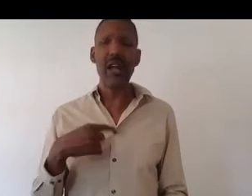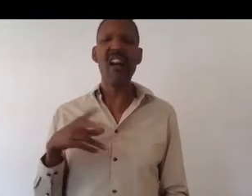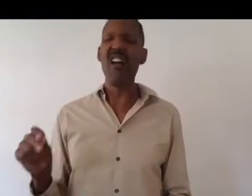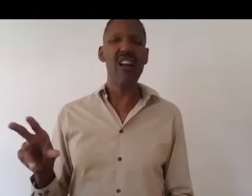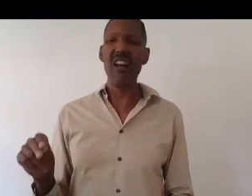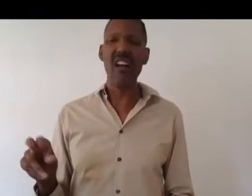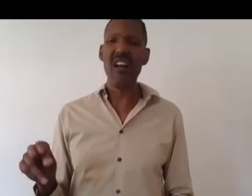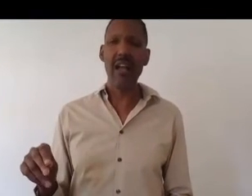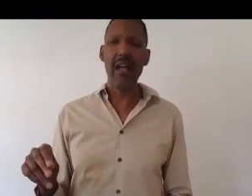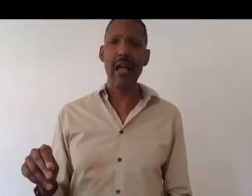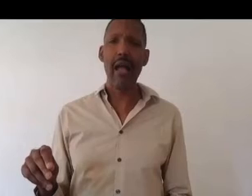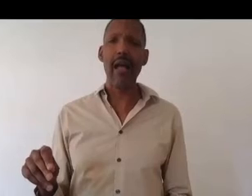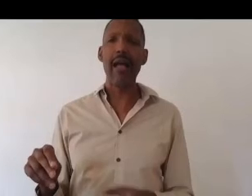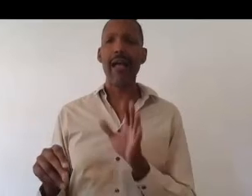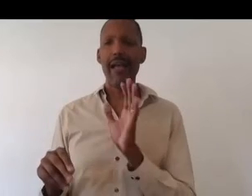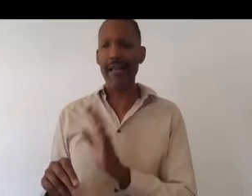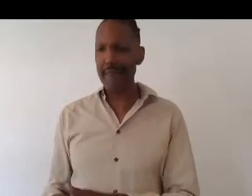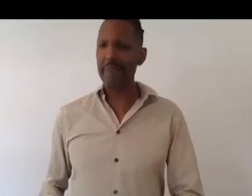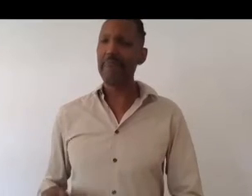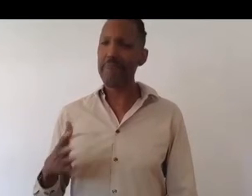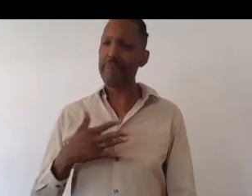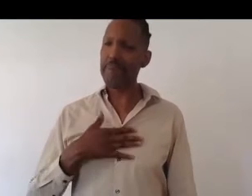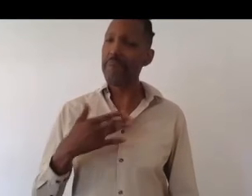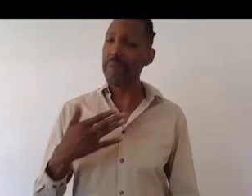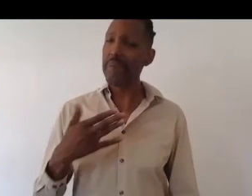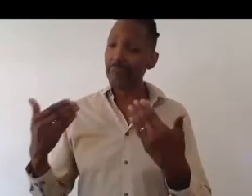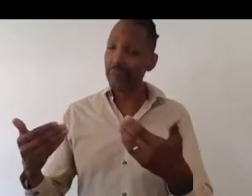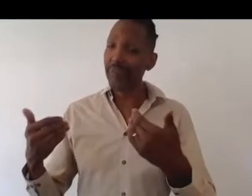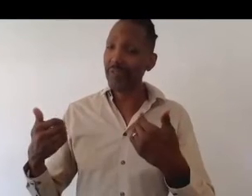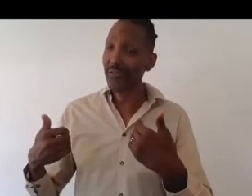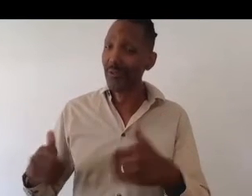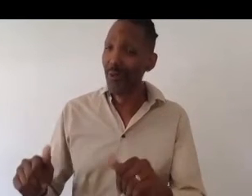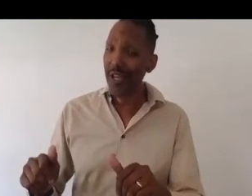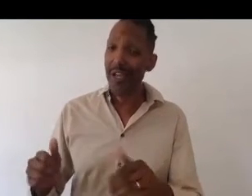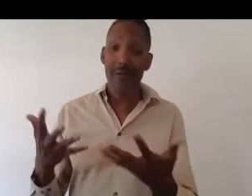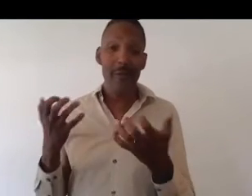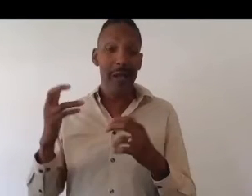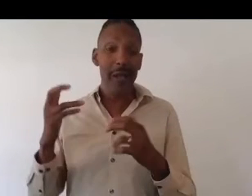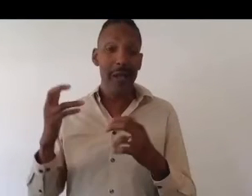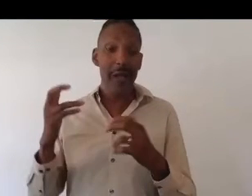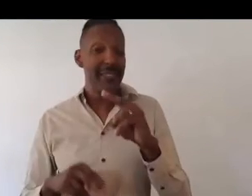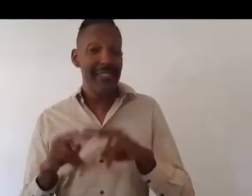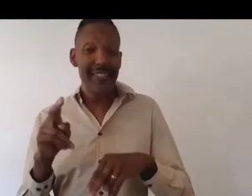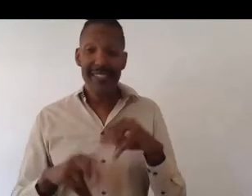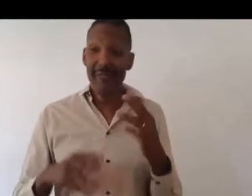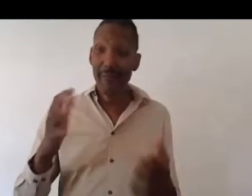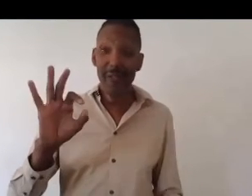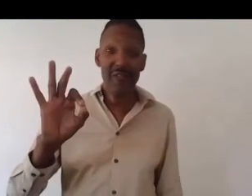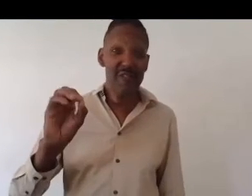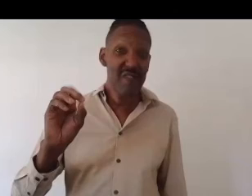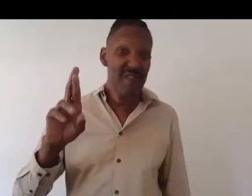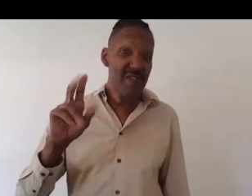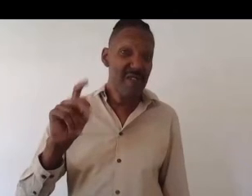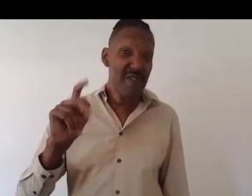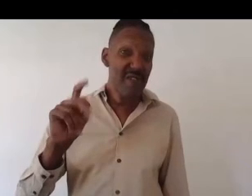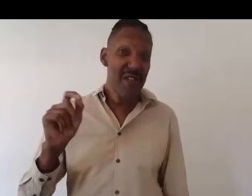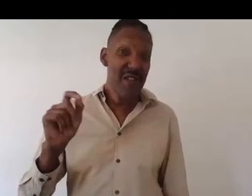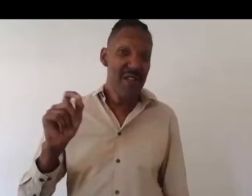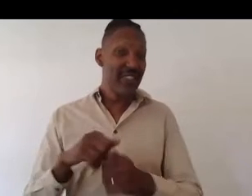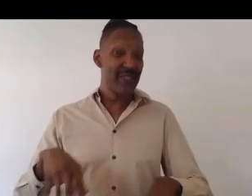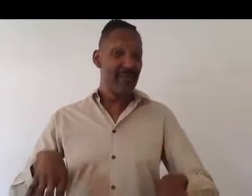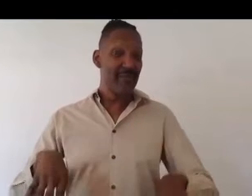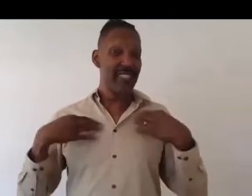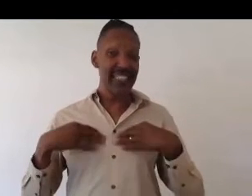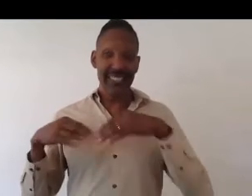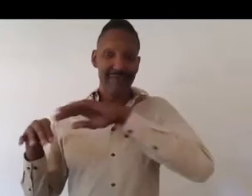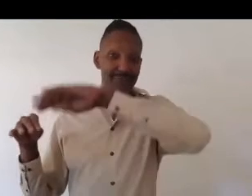STEM everywhere, from your blanket fort to your mealtime. And if this is interesting to you, please find out more. There's all